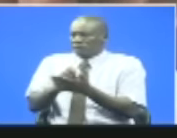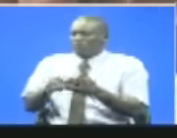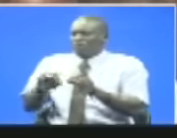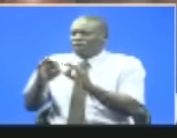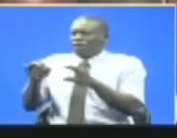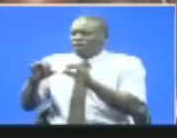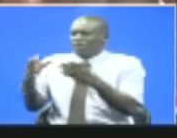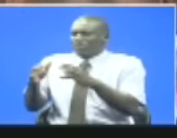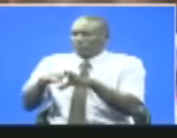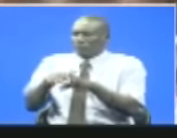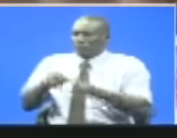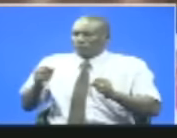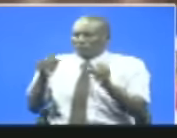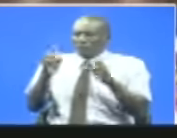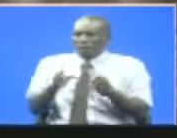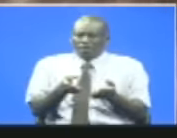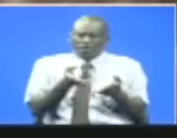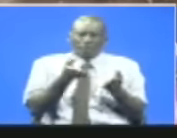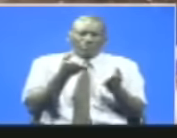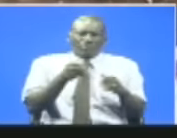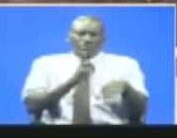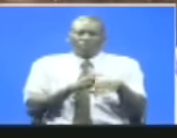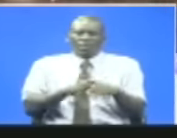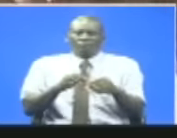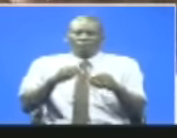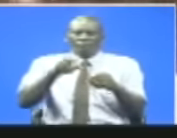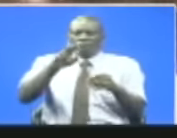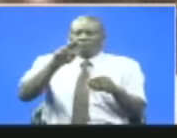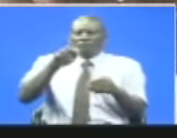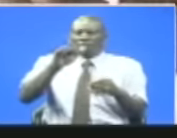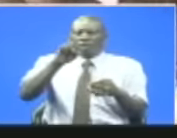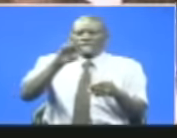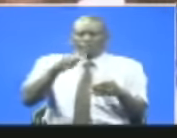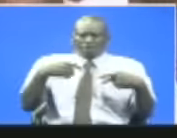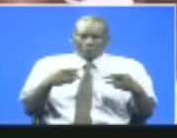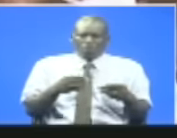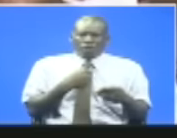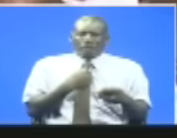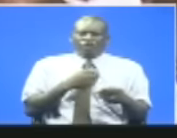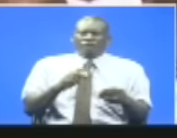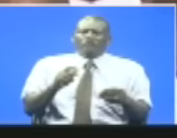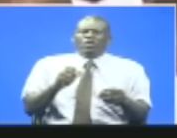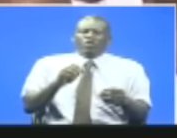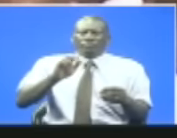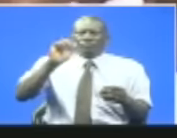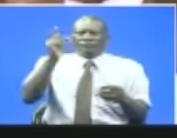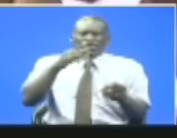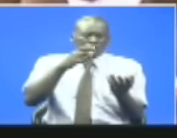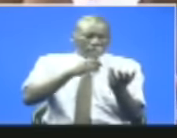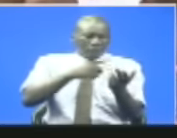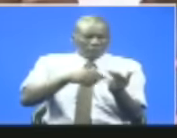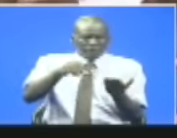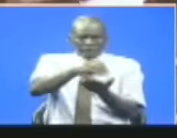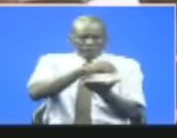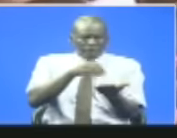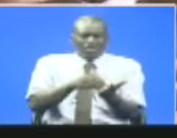Safari hii, sisi wana NASA, tutakuwa na presidential tally center. Na